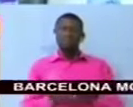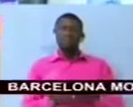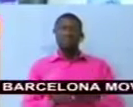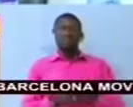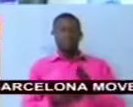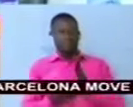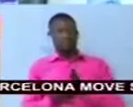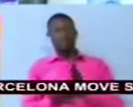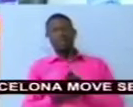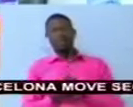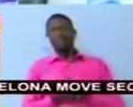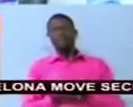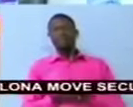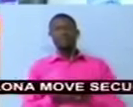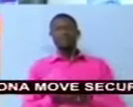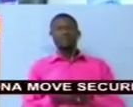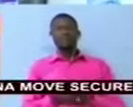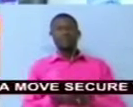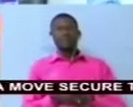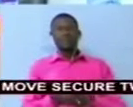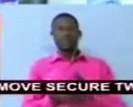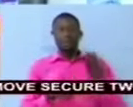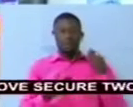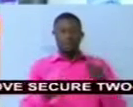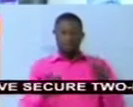Exactly. That's how it was.